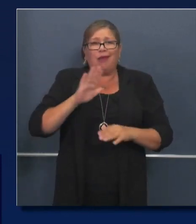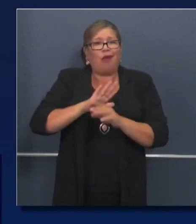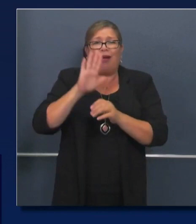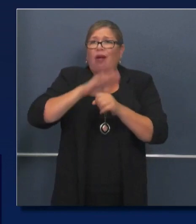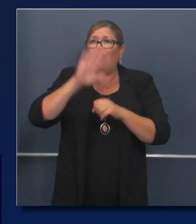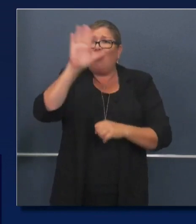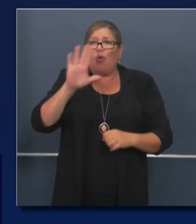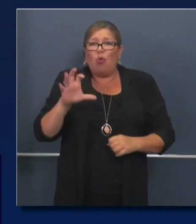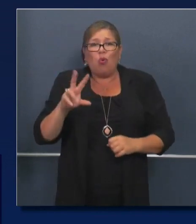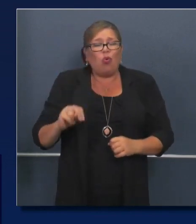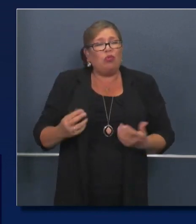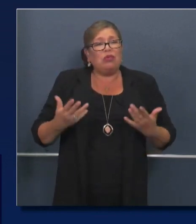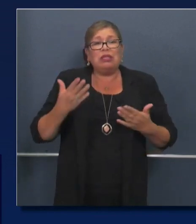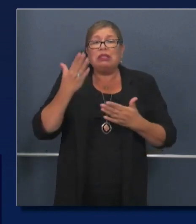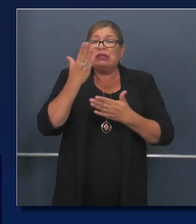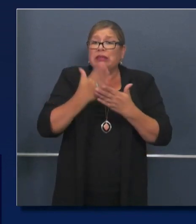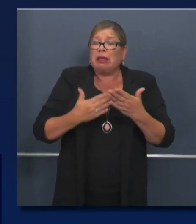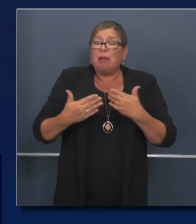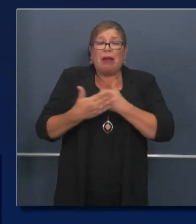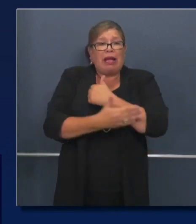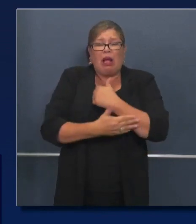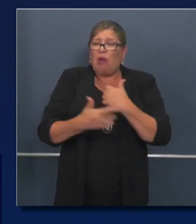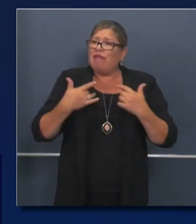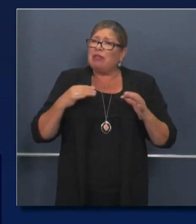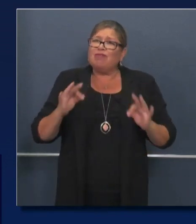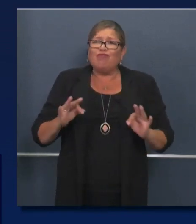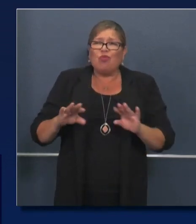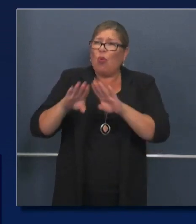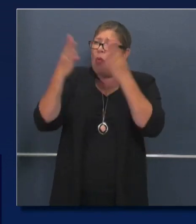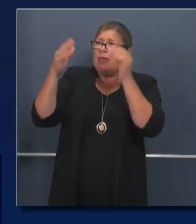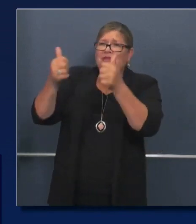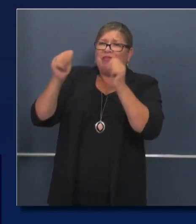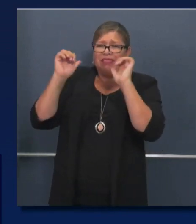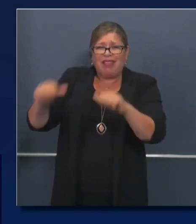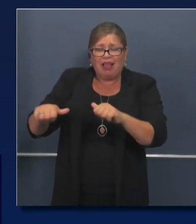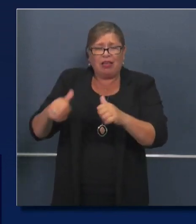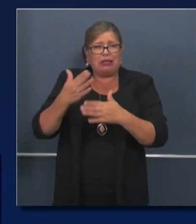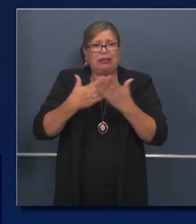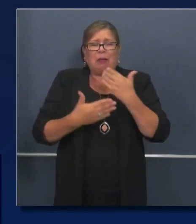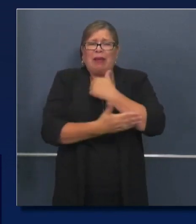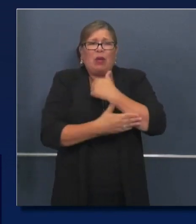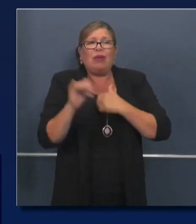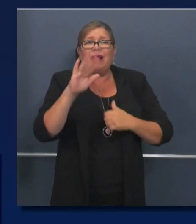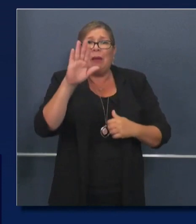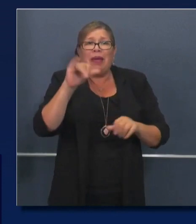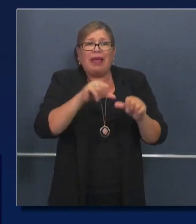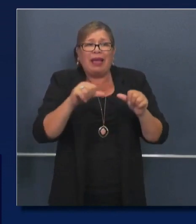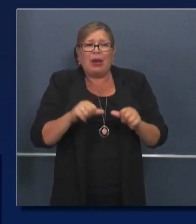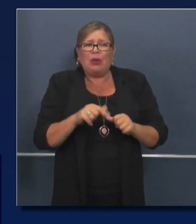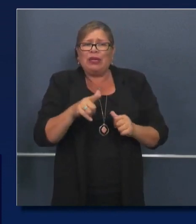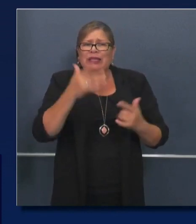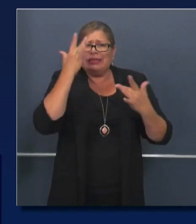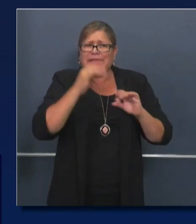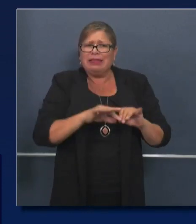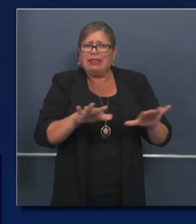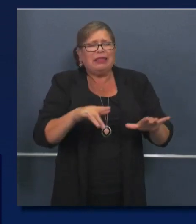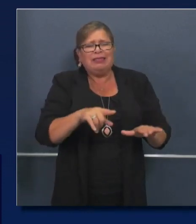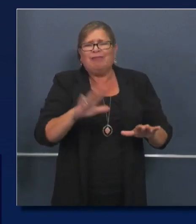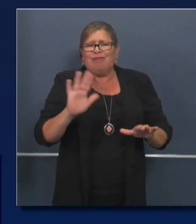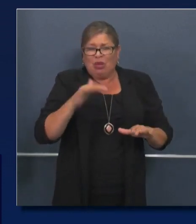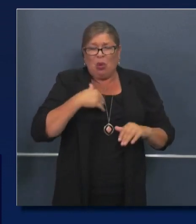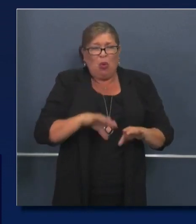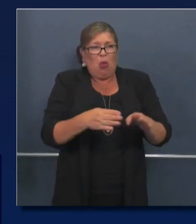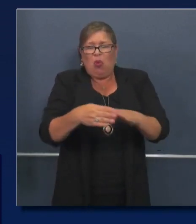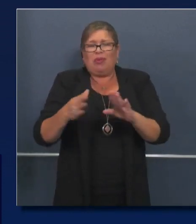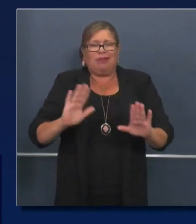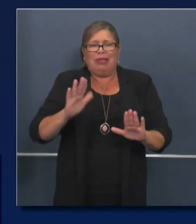Other counties that are moving a little bit faster. It's exactly the system we designed over the course of many, many